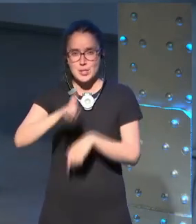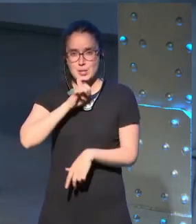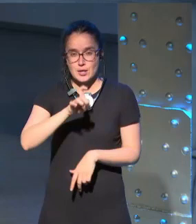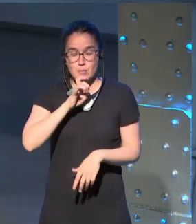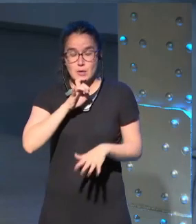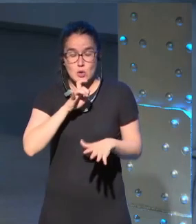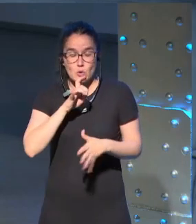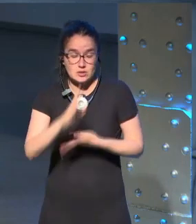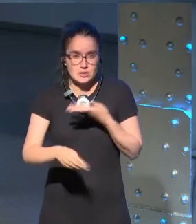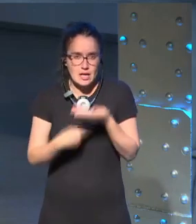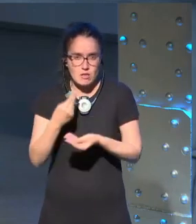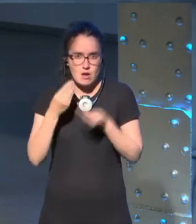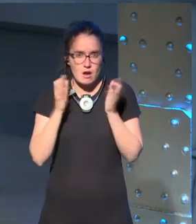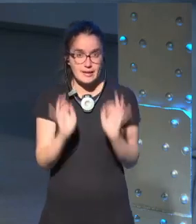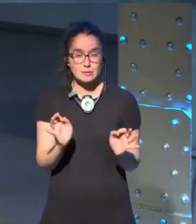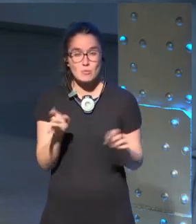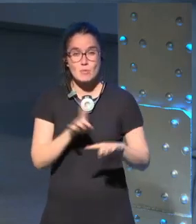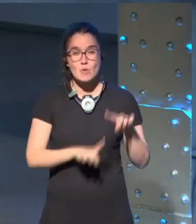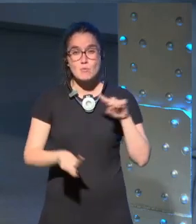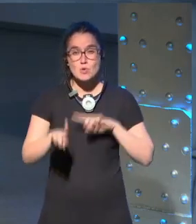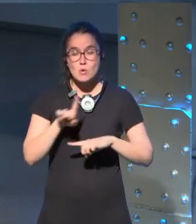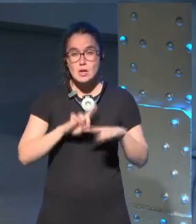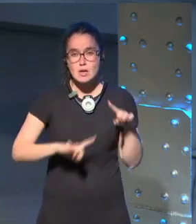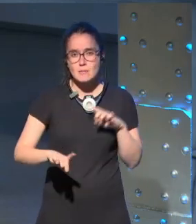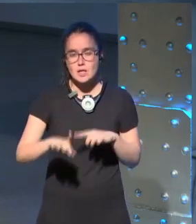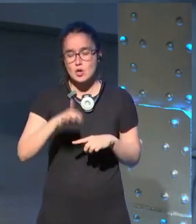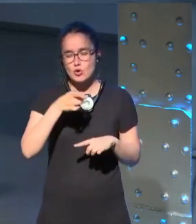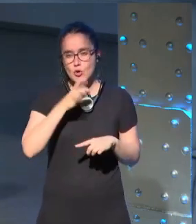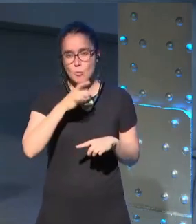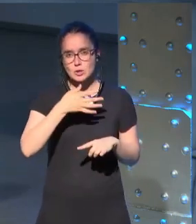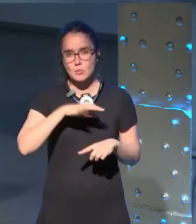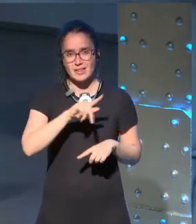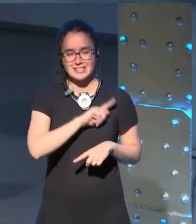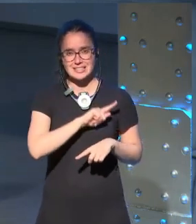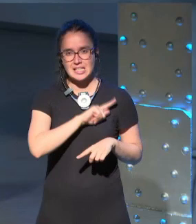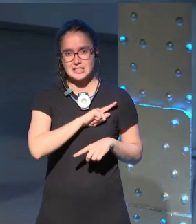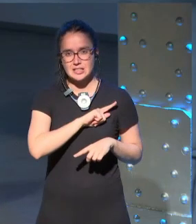The issue, though, of how one feels about that,